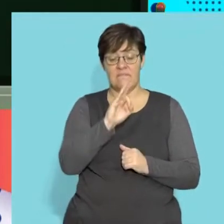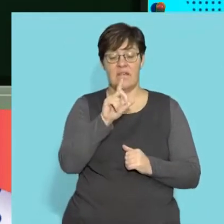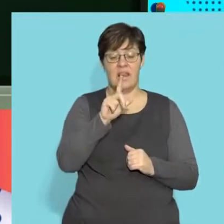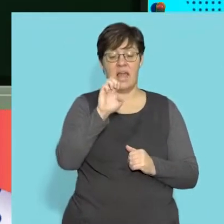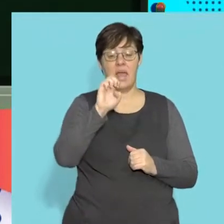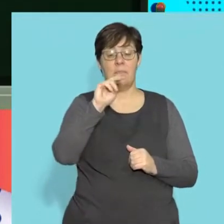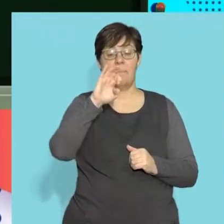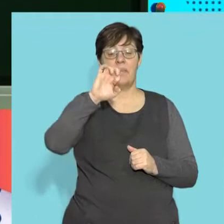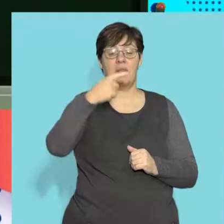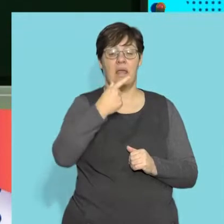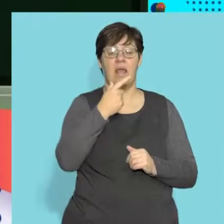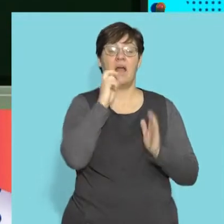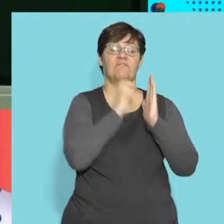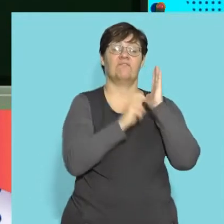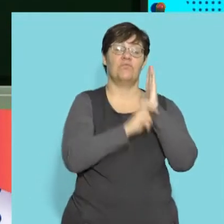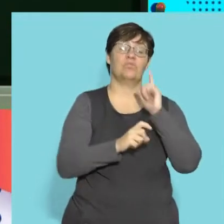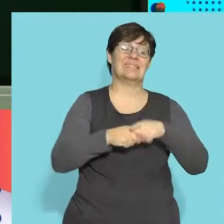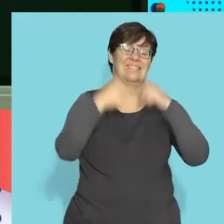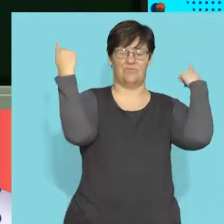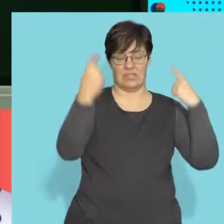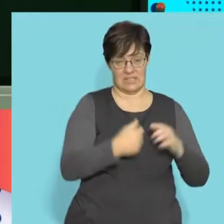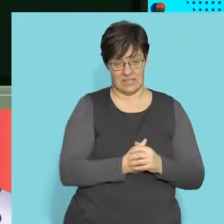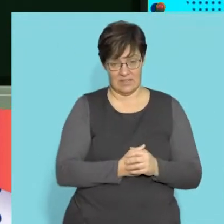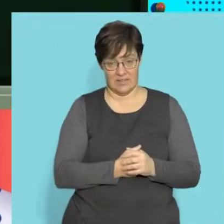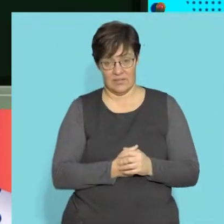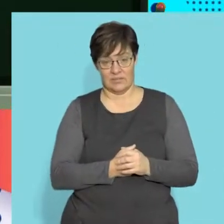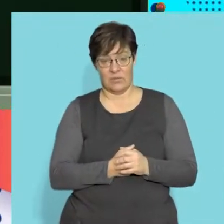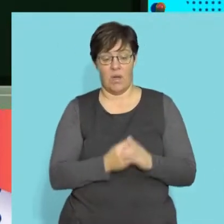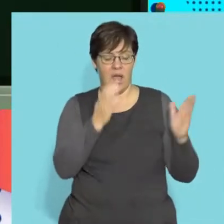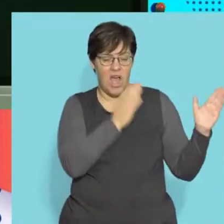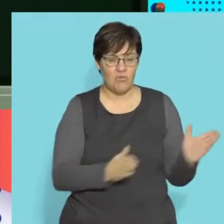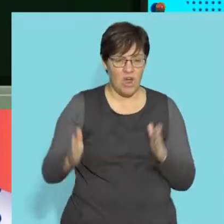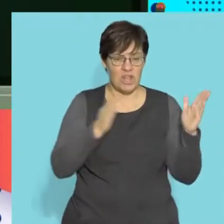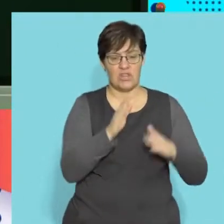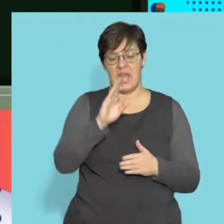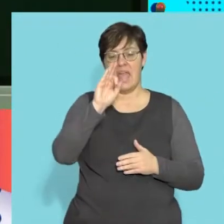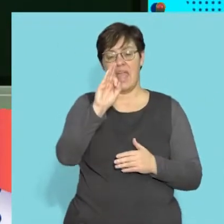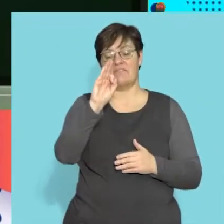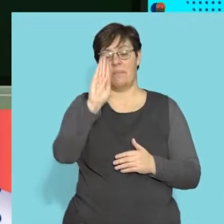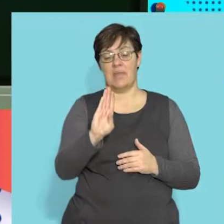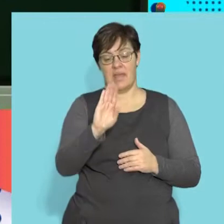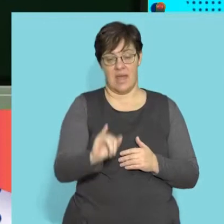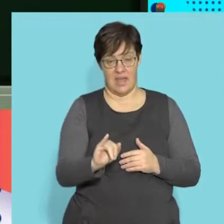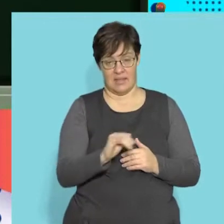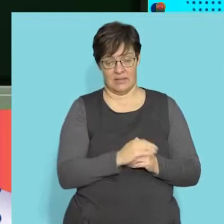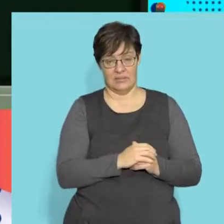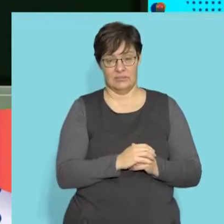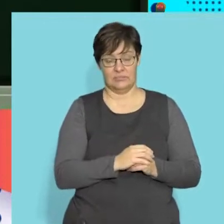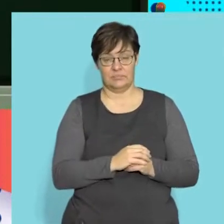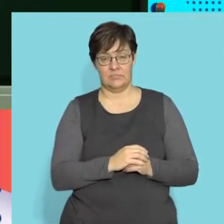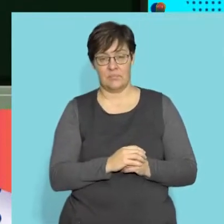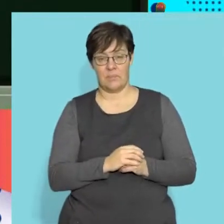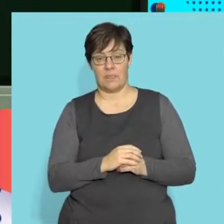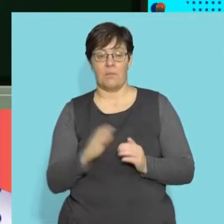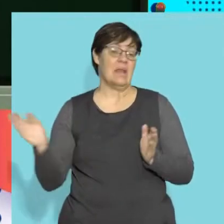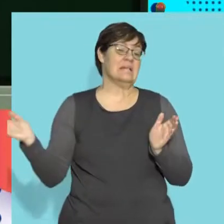And Fleming introduced a different rule, a different way of arranging F, B, and I. And